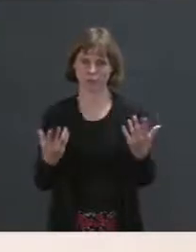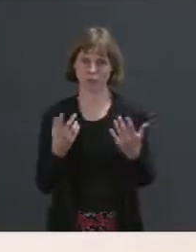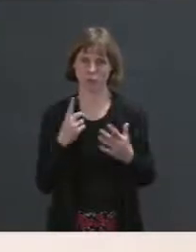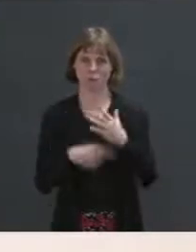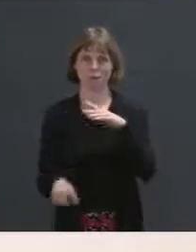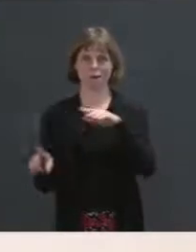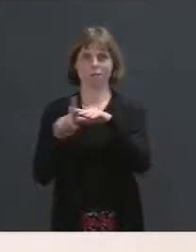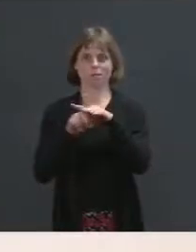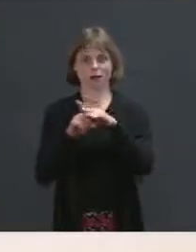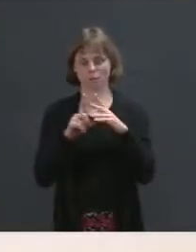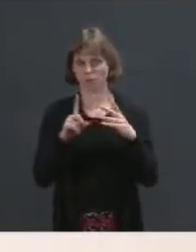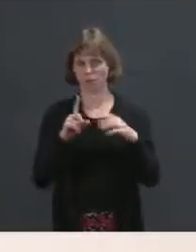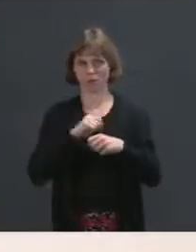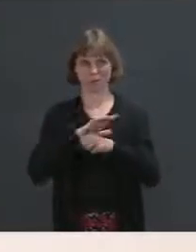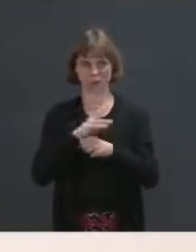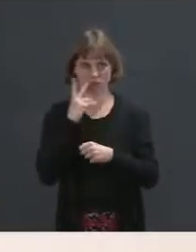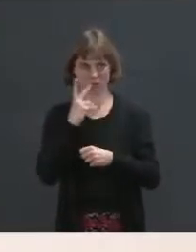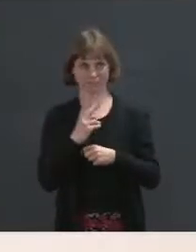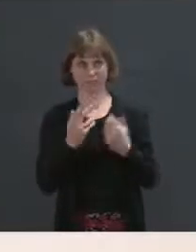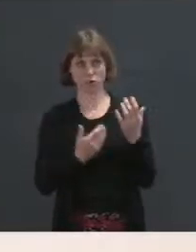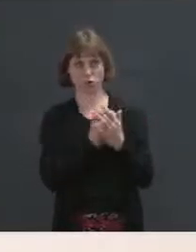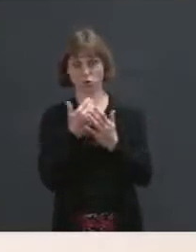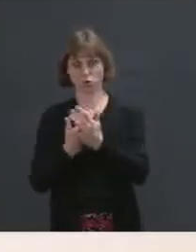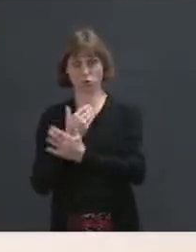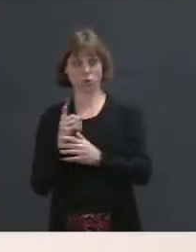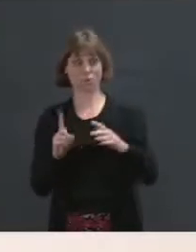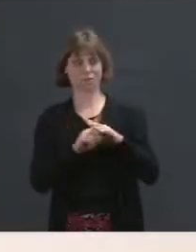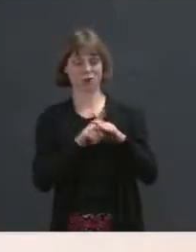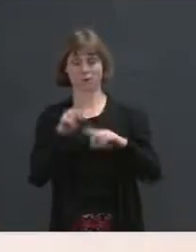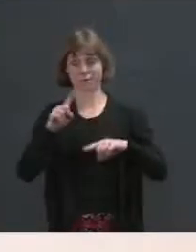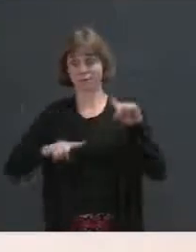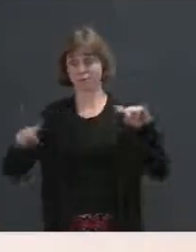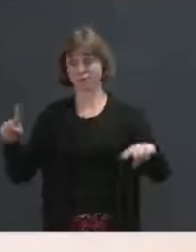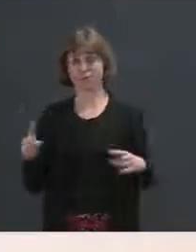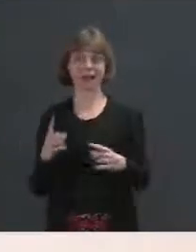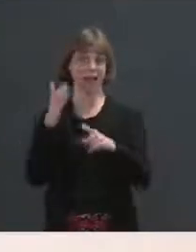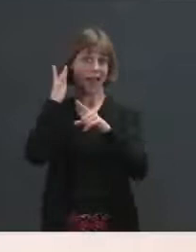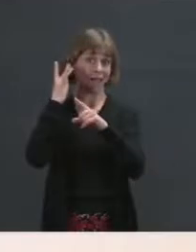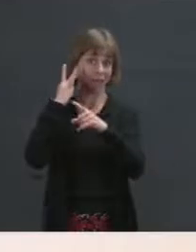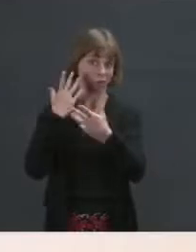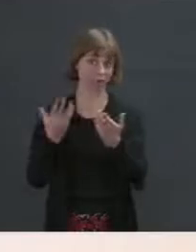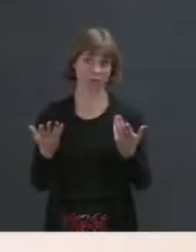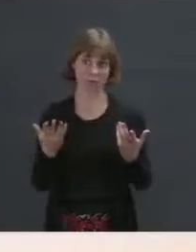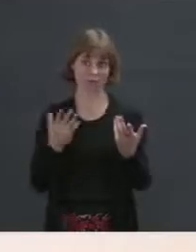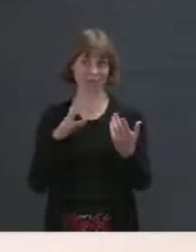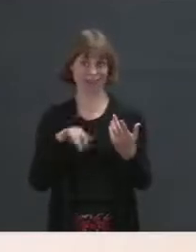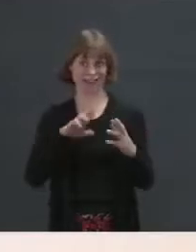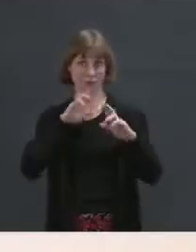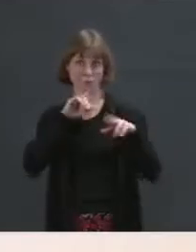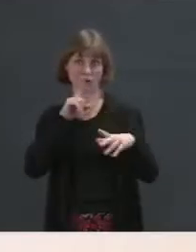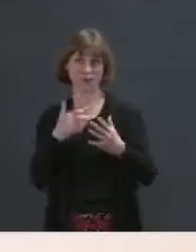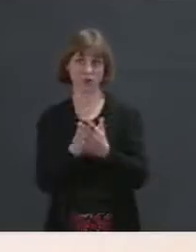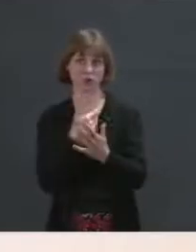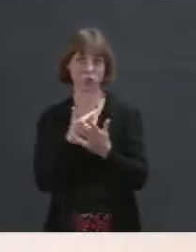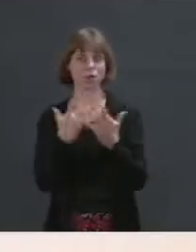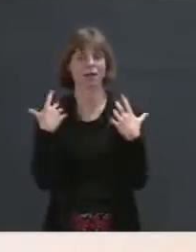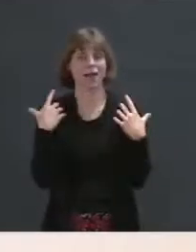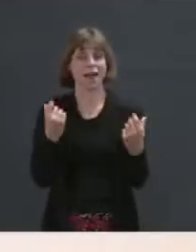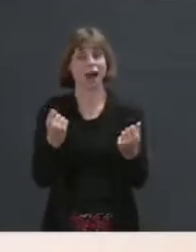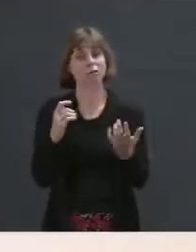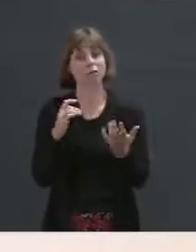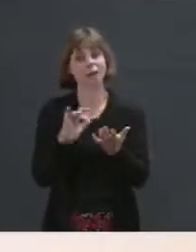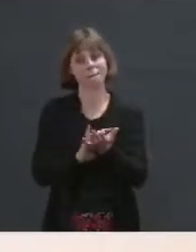seen with other variants, and certainly the California variant is an example of that. The reporting on this is quite new, as you know, and our health and medical experts will, of